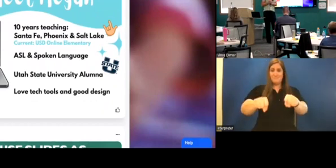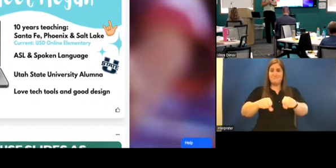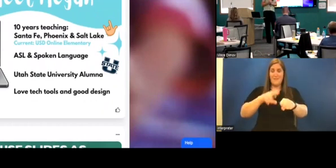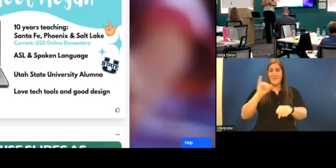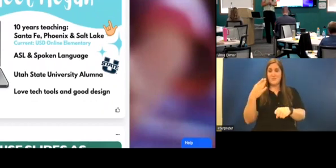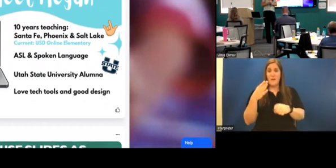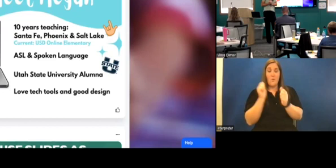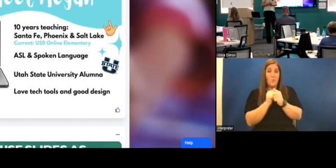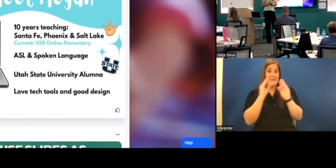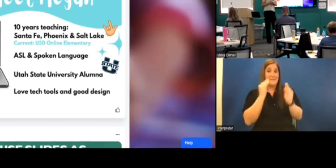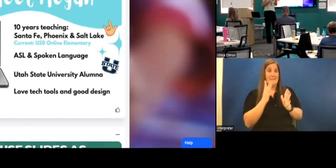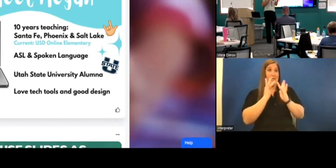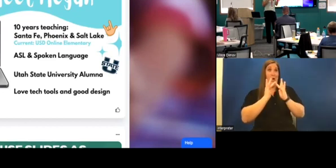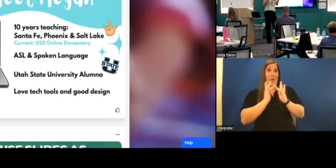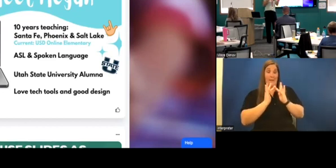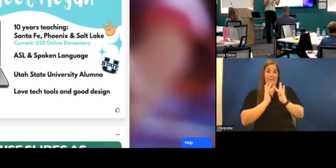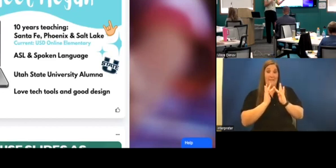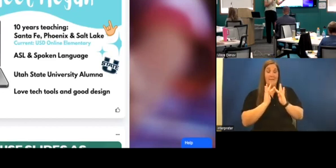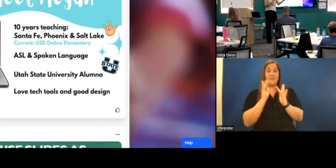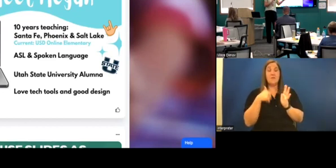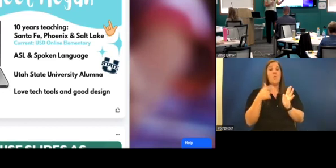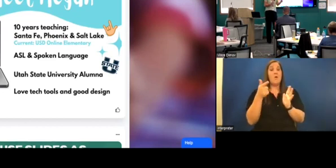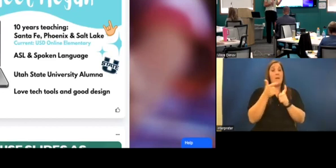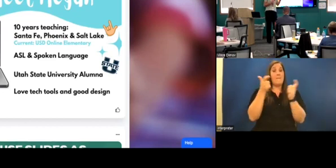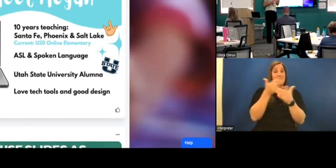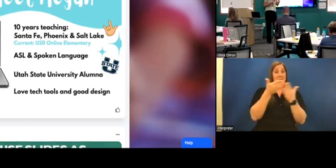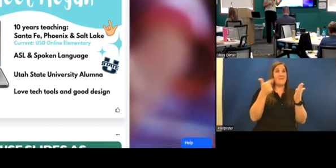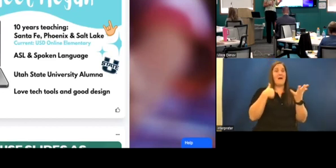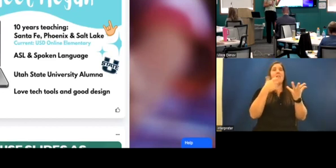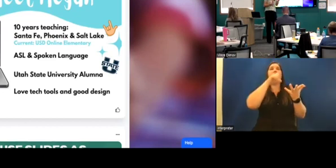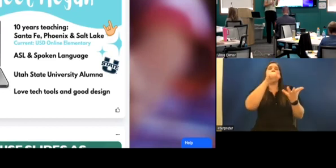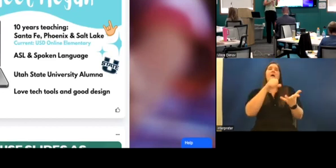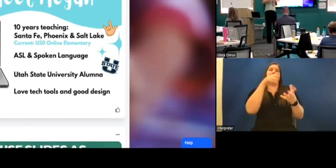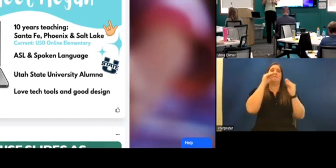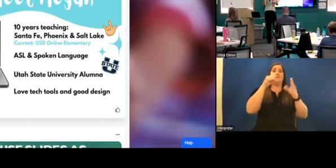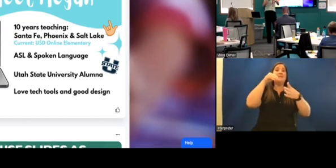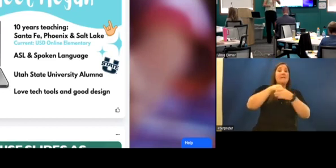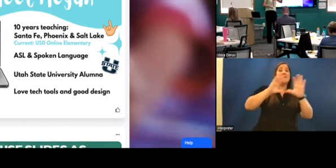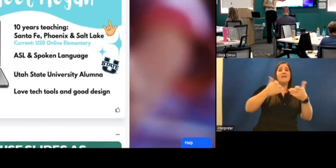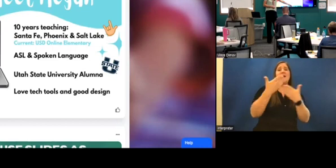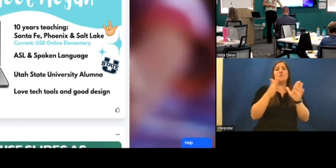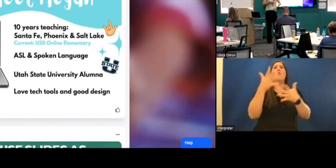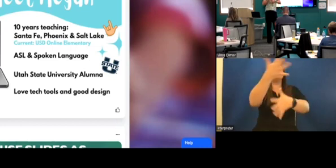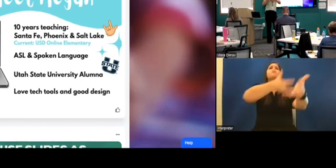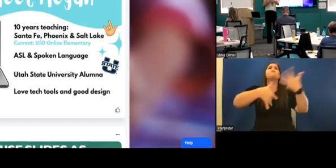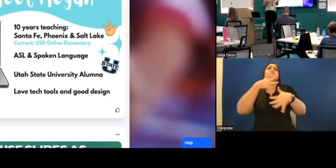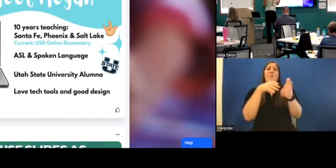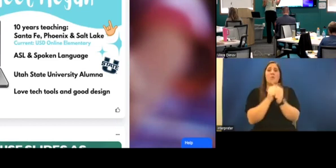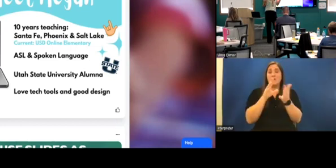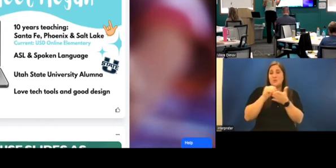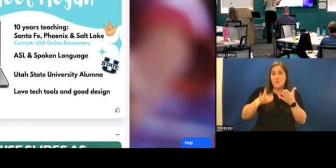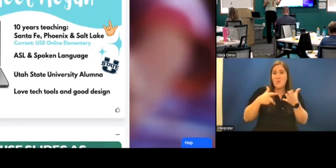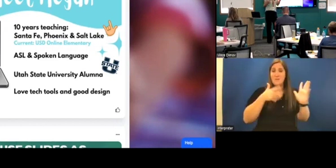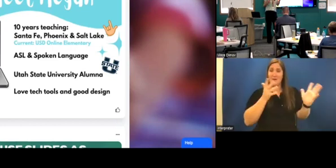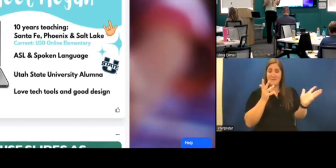the teaching online. But my big thing is I like to teach in the classroom. I like to be around students. I like to write on the whiteboard and pull out manipulatives and all